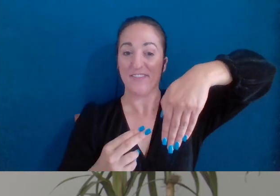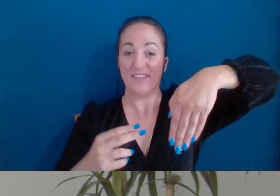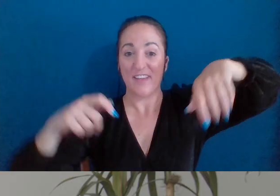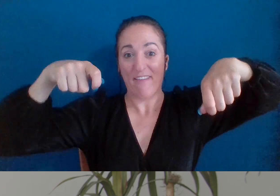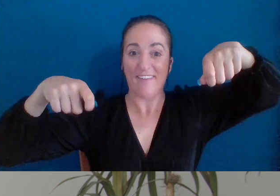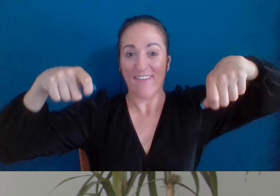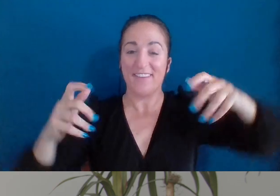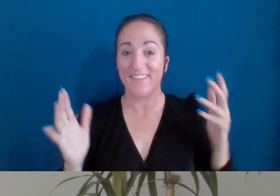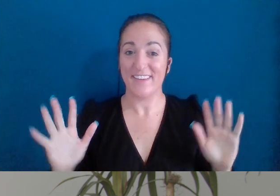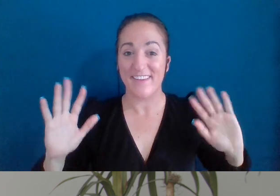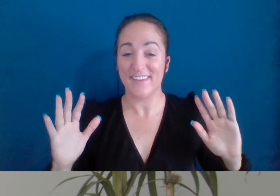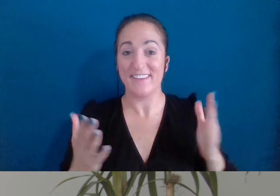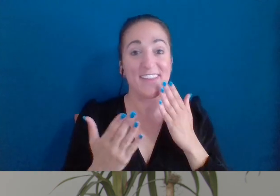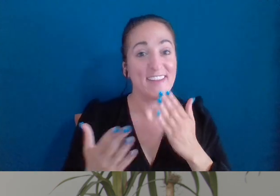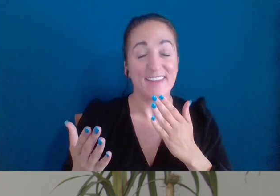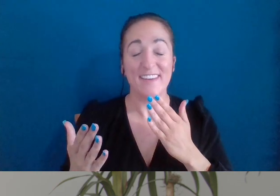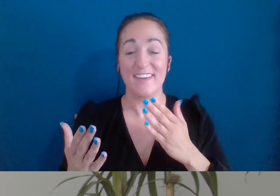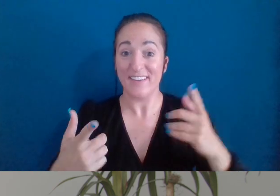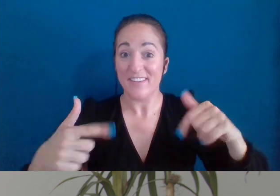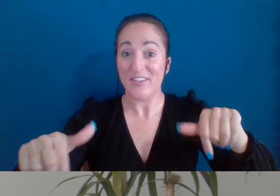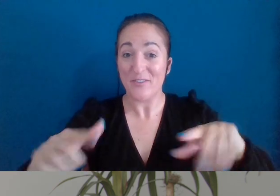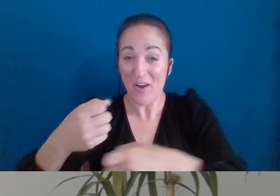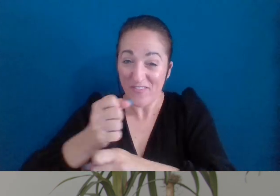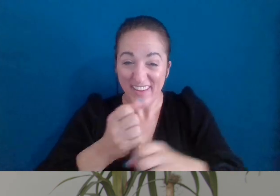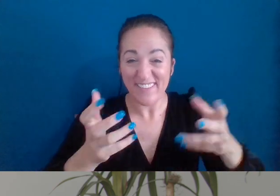you. I can't wait to see what you make.